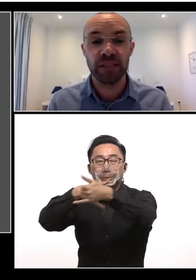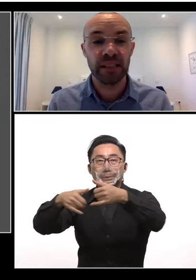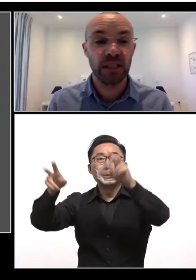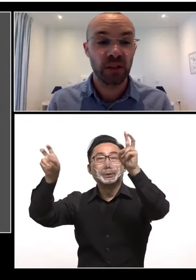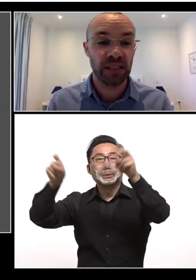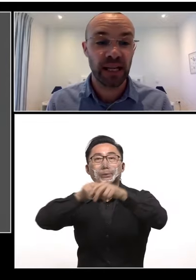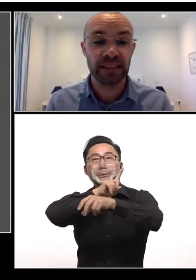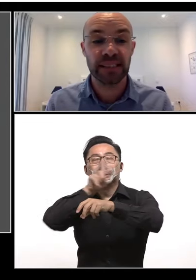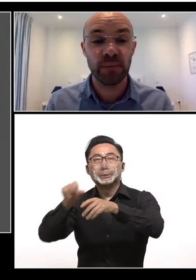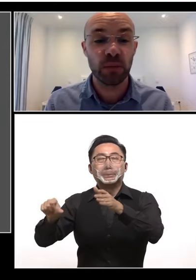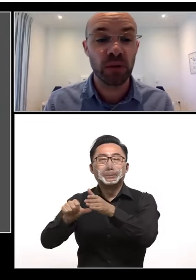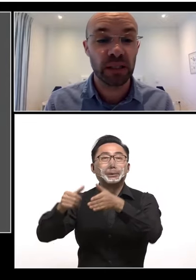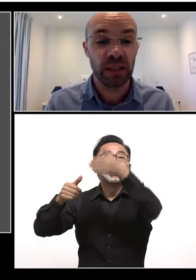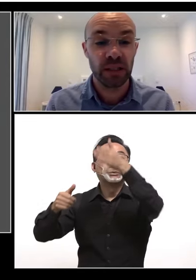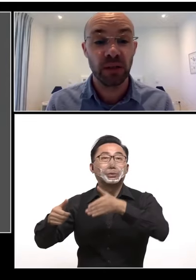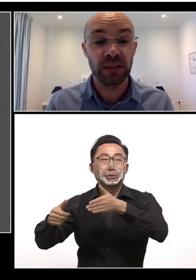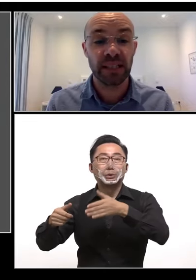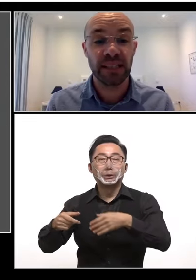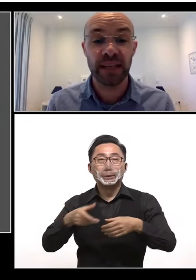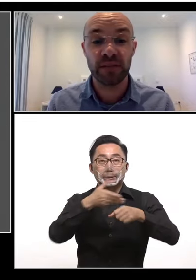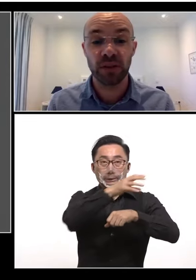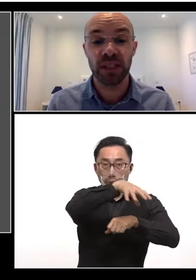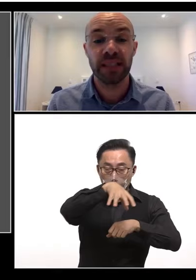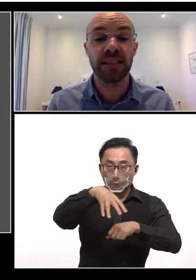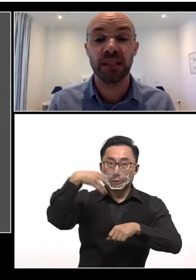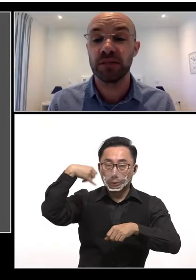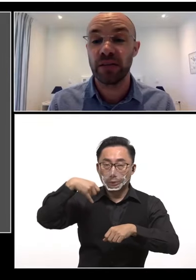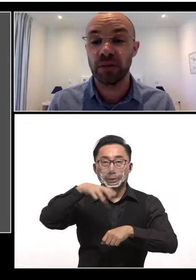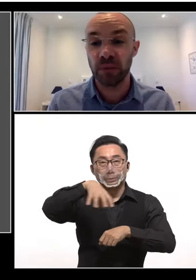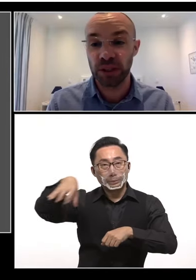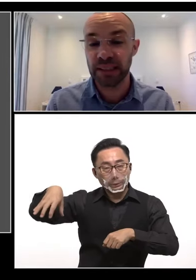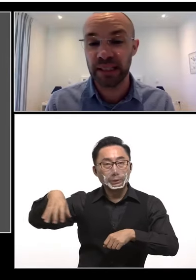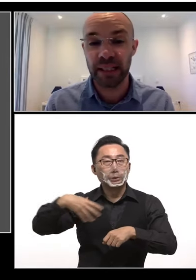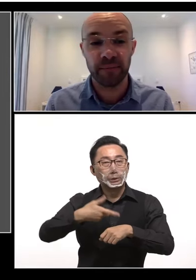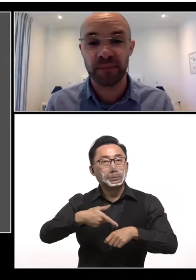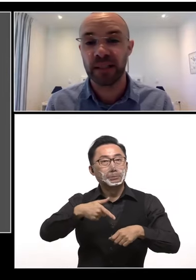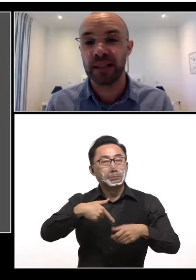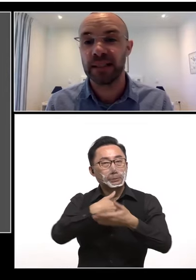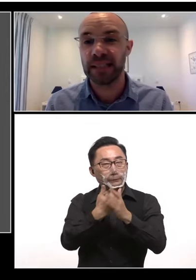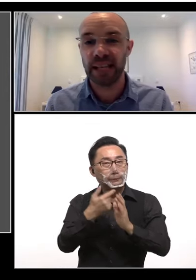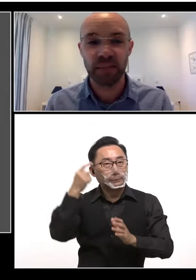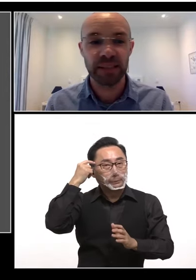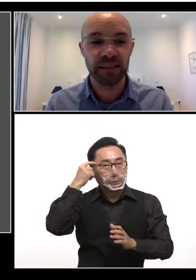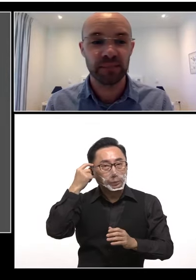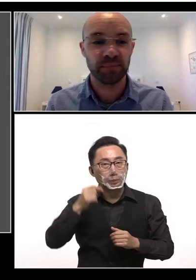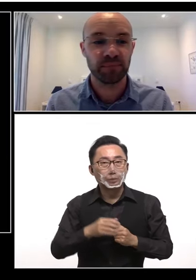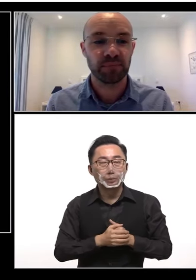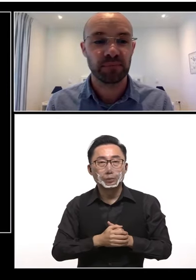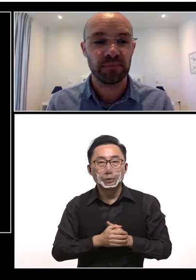you read Dr. Ladd's seminal book, Understanding Deaf Culture in Search of Deafhood, which you can see here. Next slide, please.